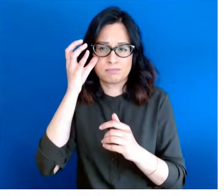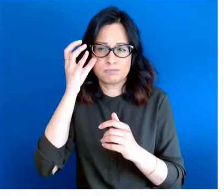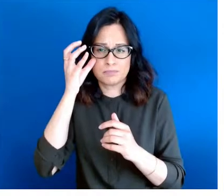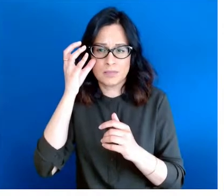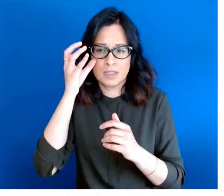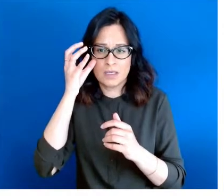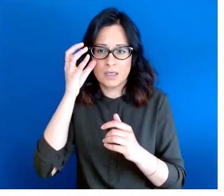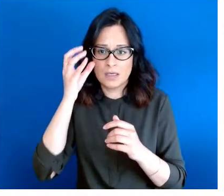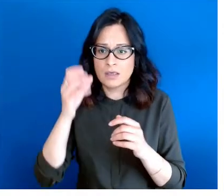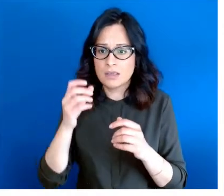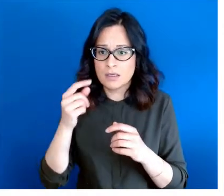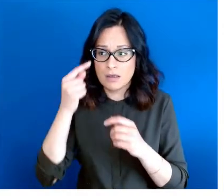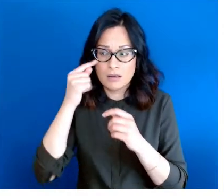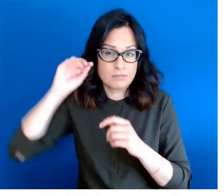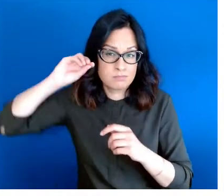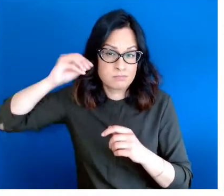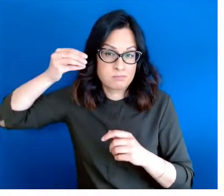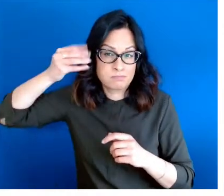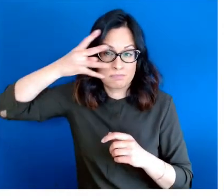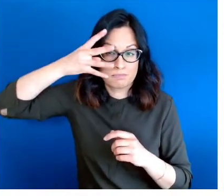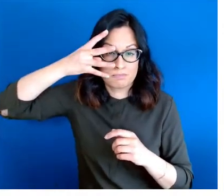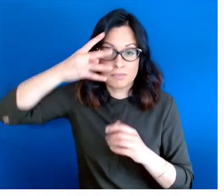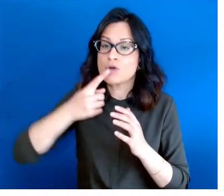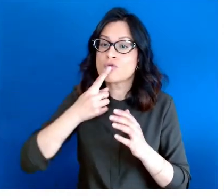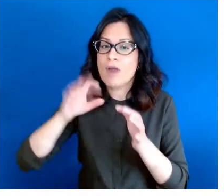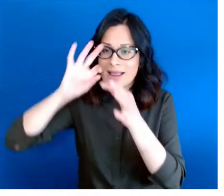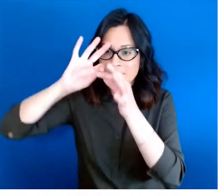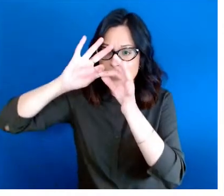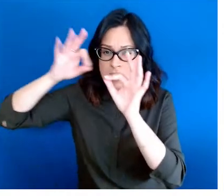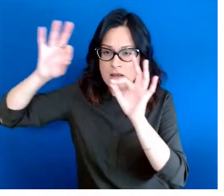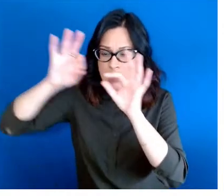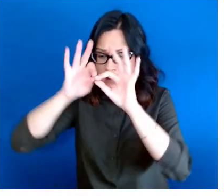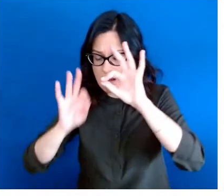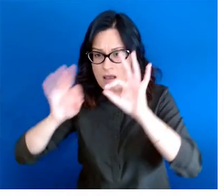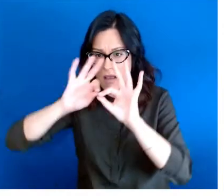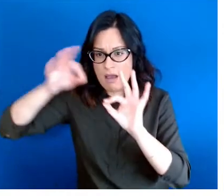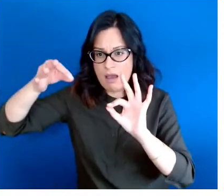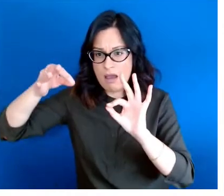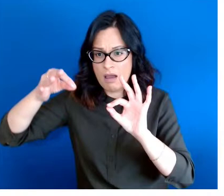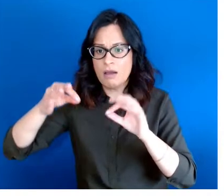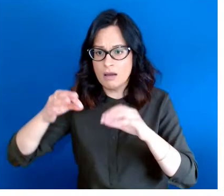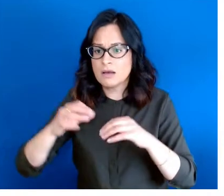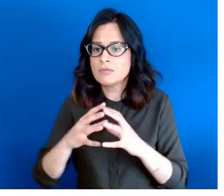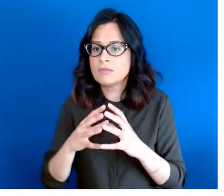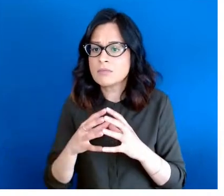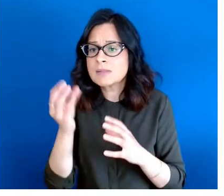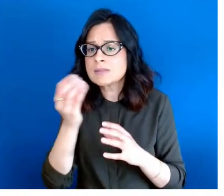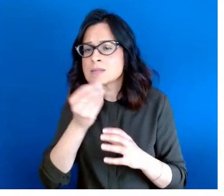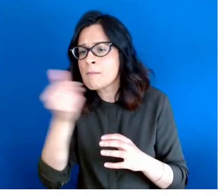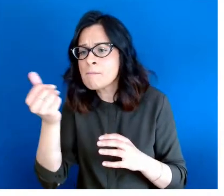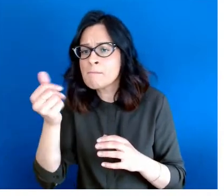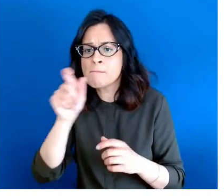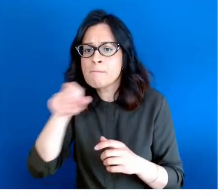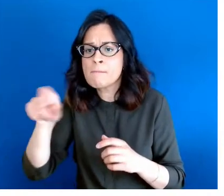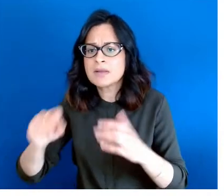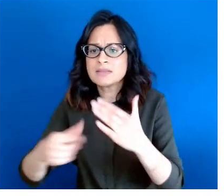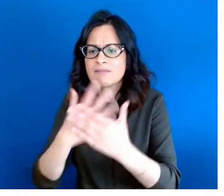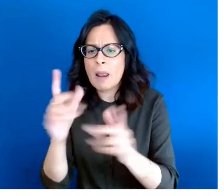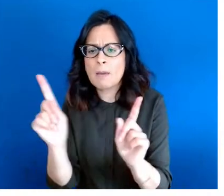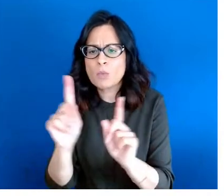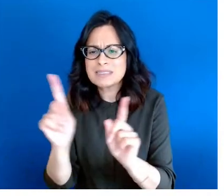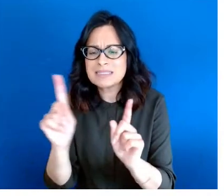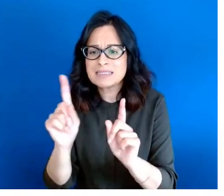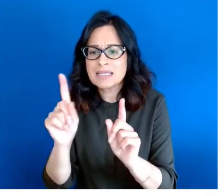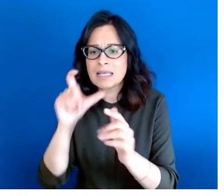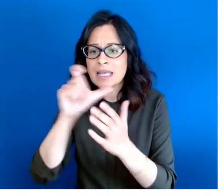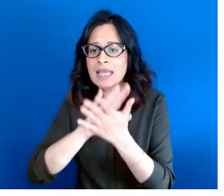injection of red vessels. And sometimes people develop what's called chemosis.